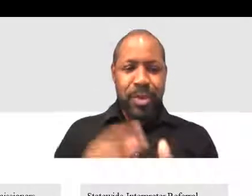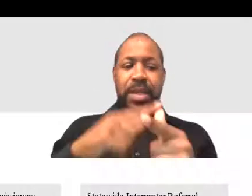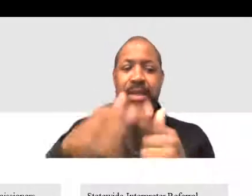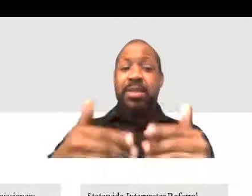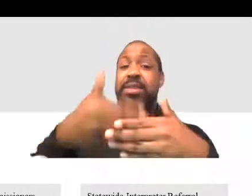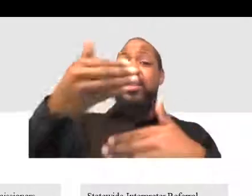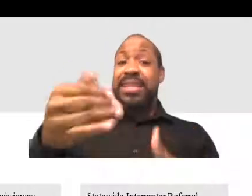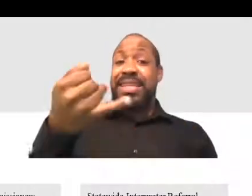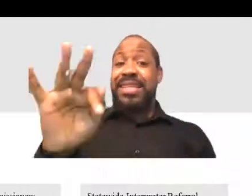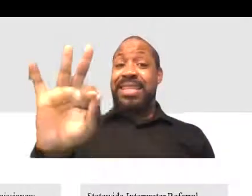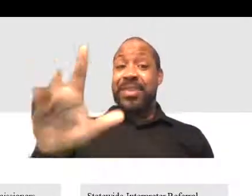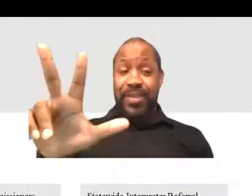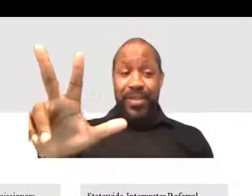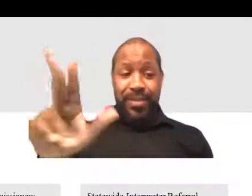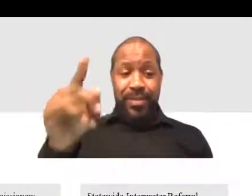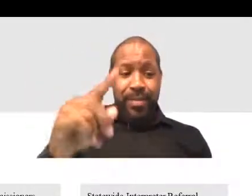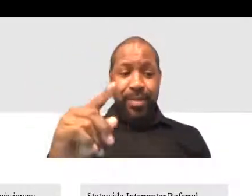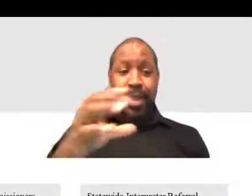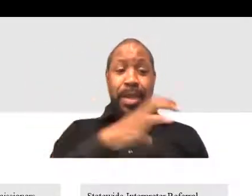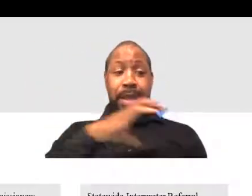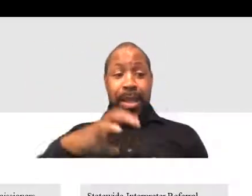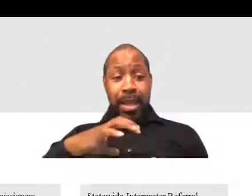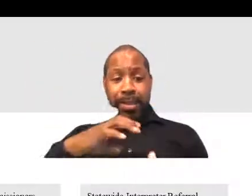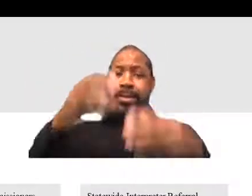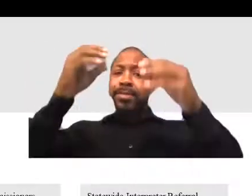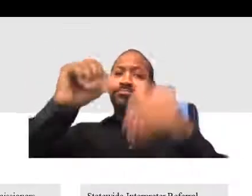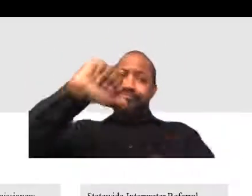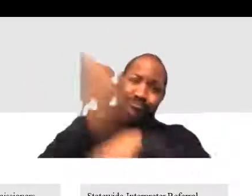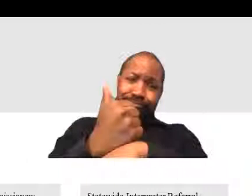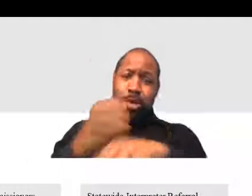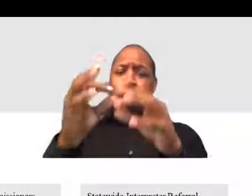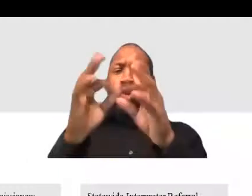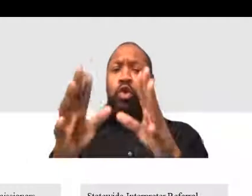CDHH. Then the next year, 1993,